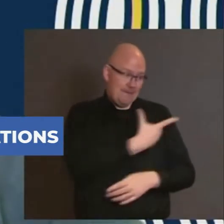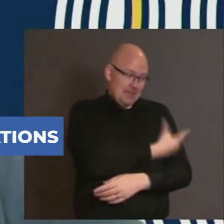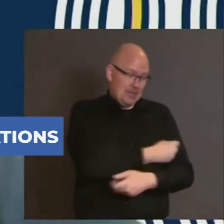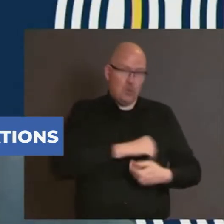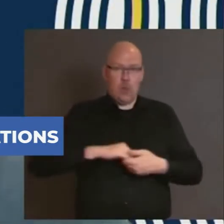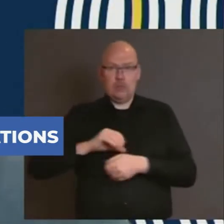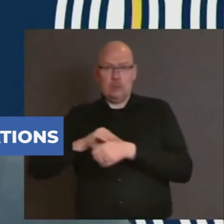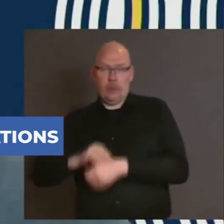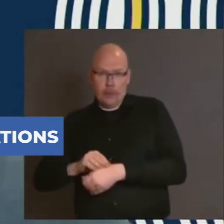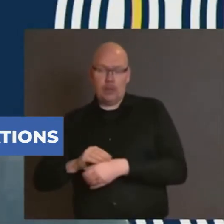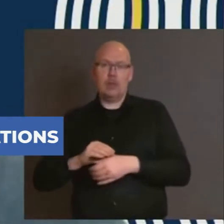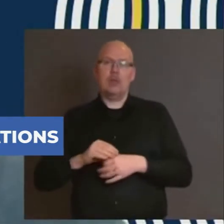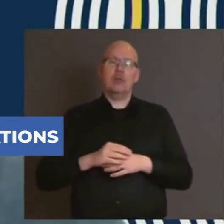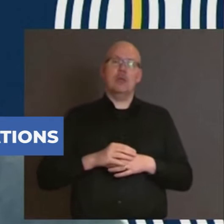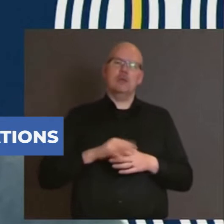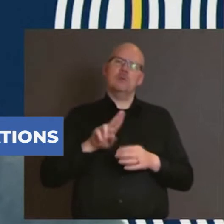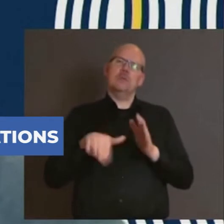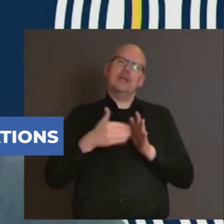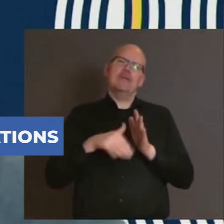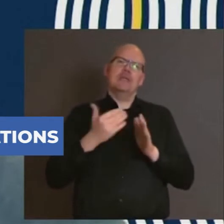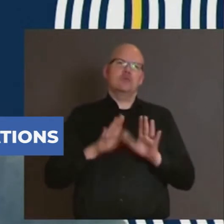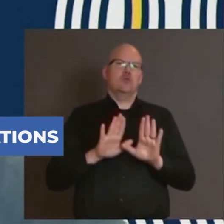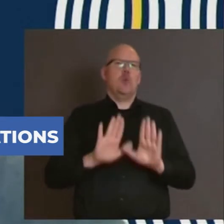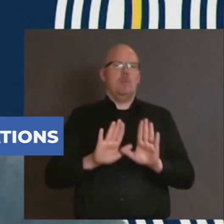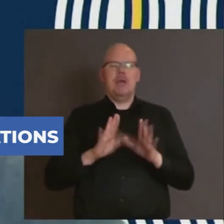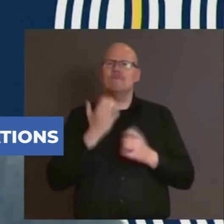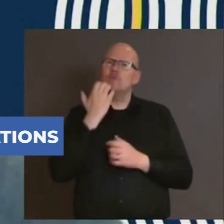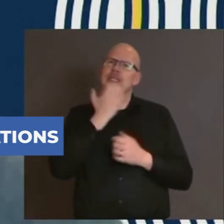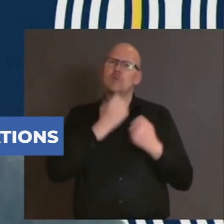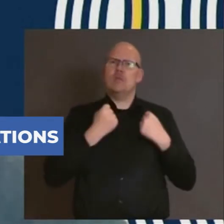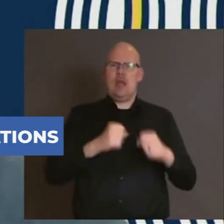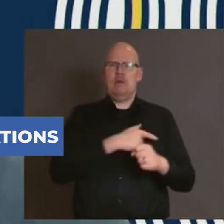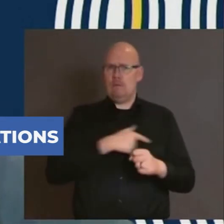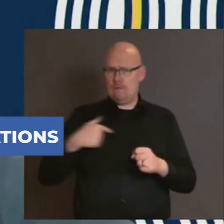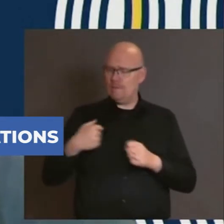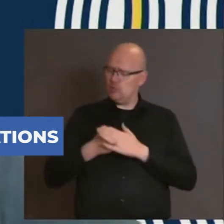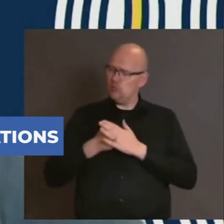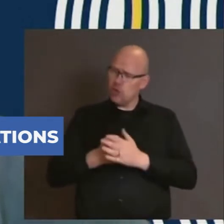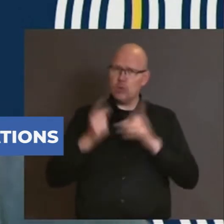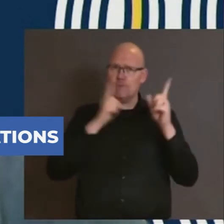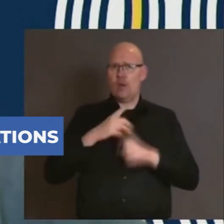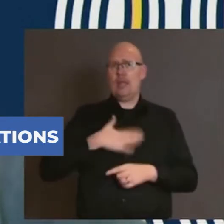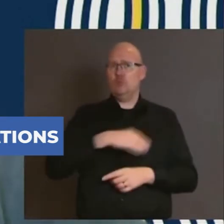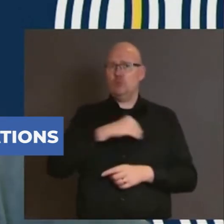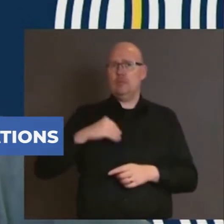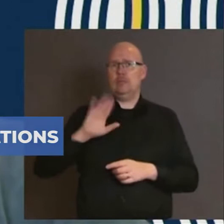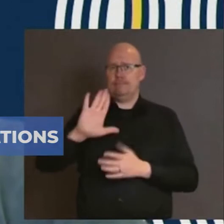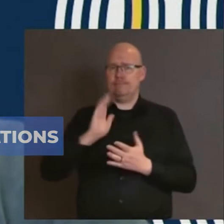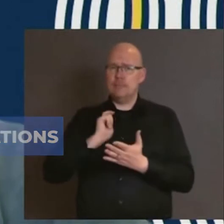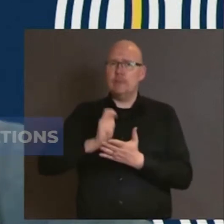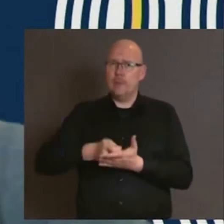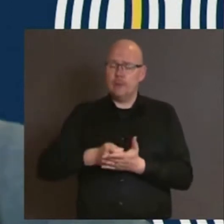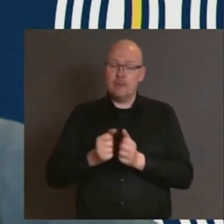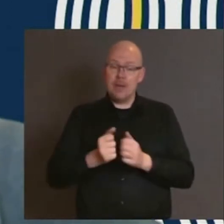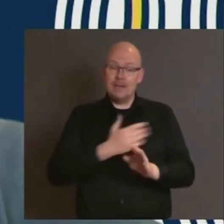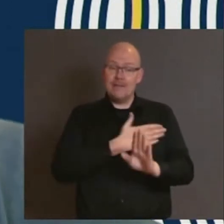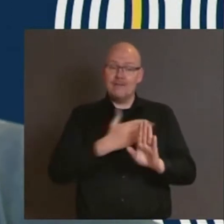Swedish Medical Products Agency said on Monday it had recorded 10 cases of blood clots and one case of low levels of platelets among people